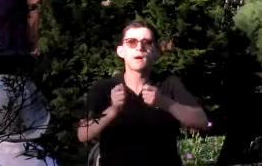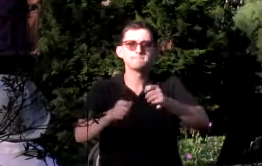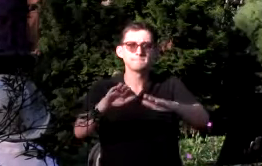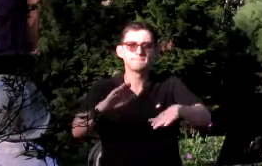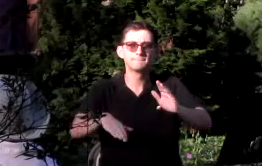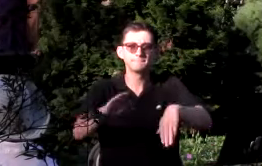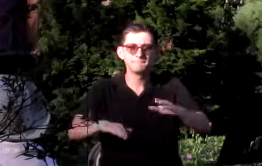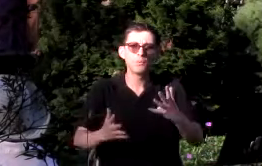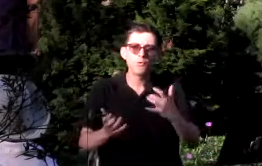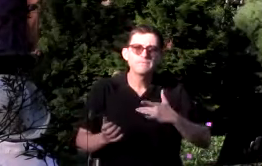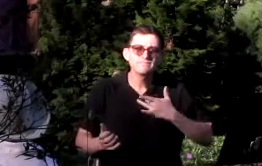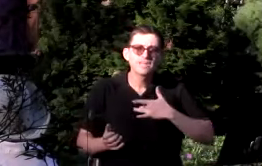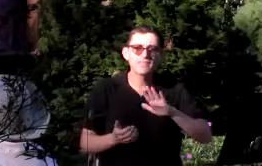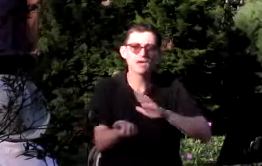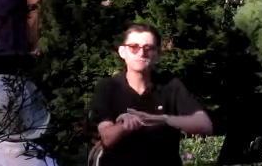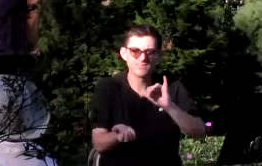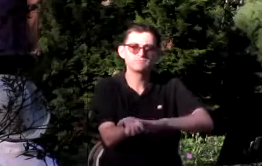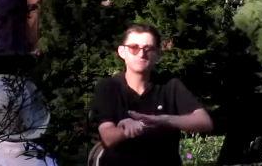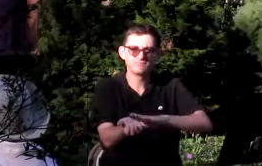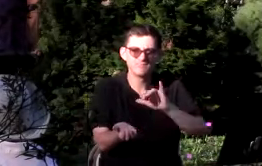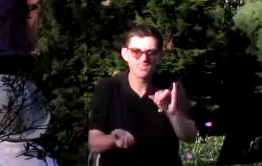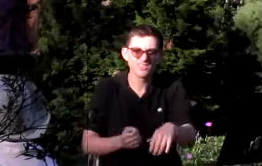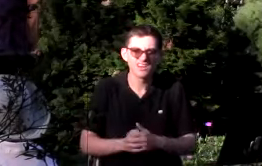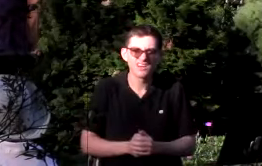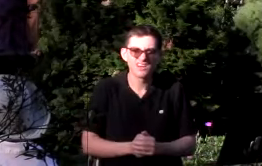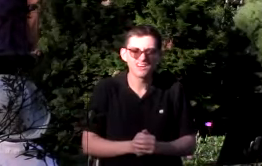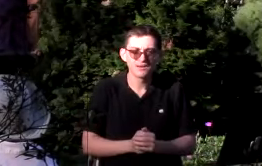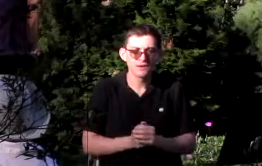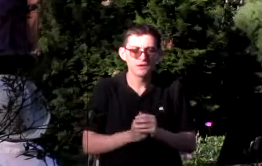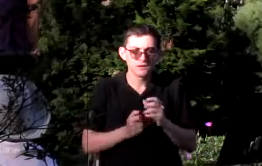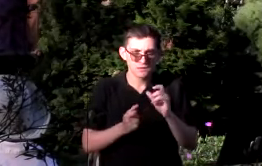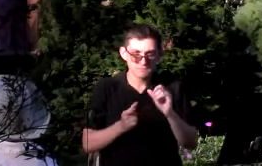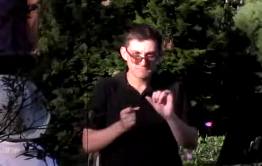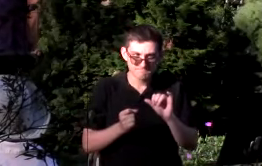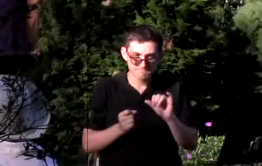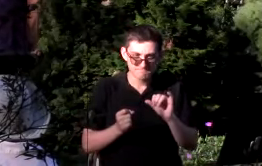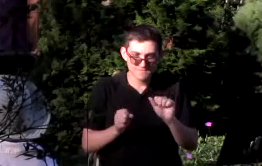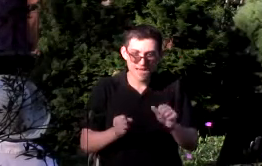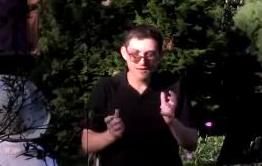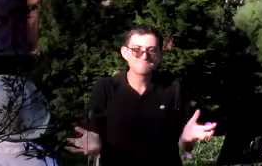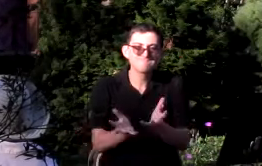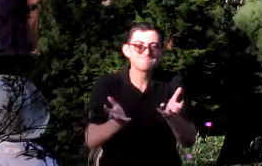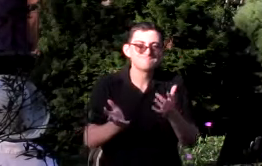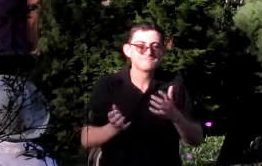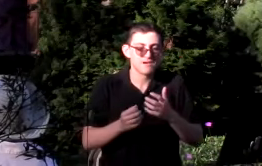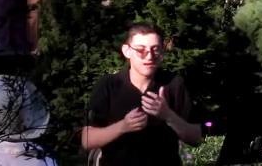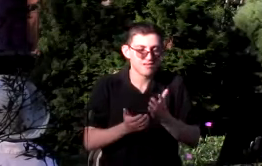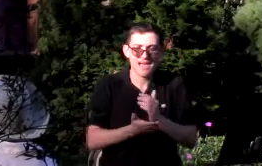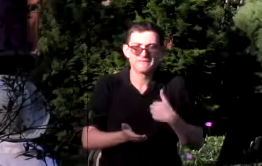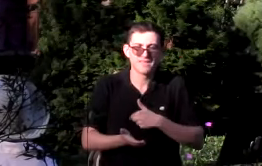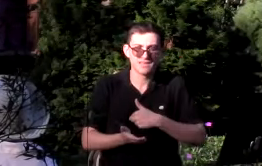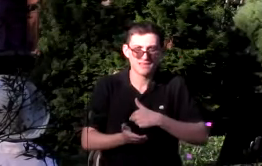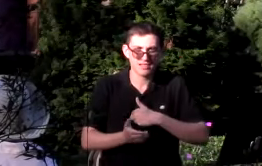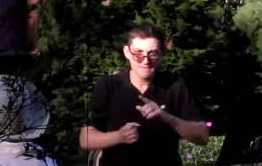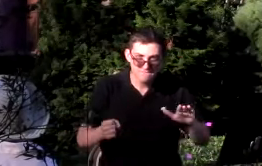meant to be with our neshama yetera, our extra soul, a full body experience. To feel